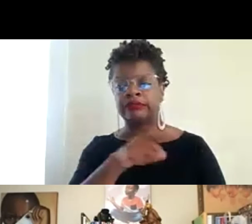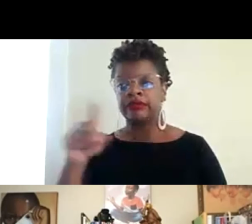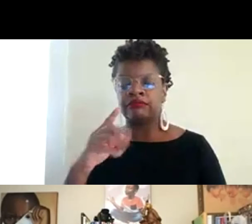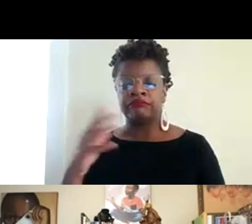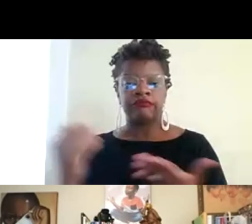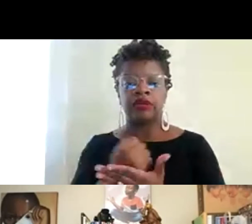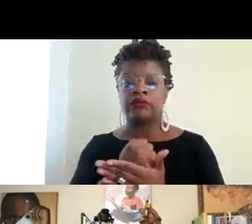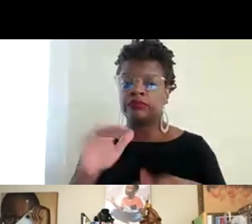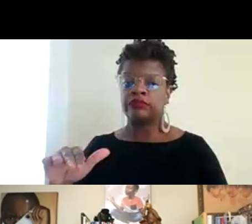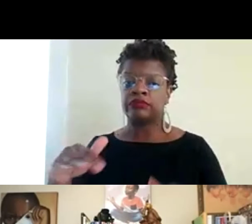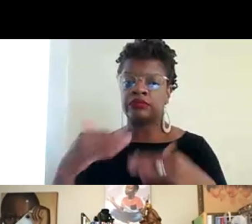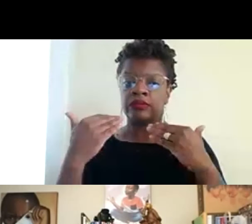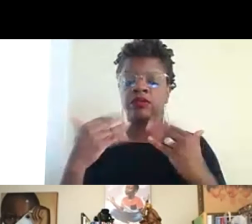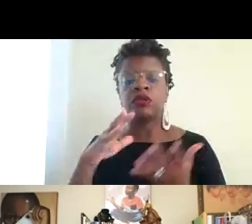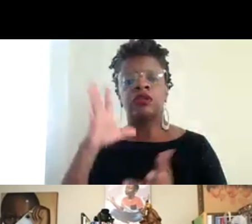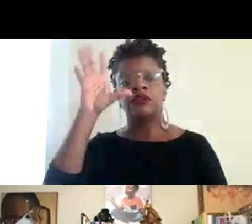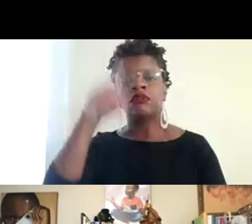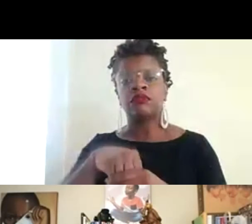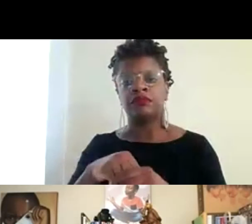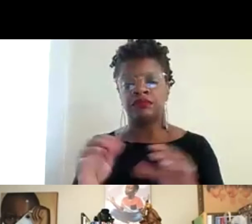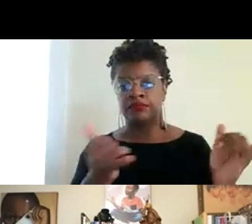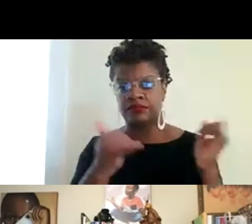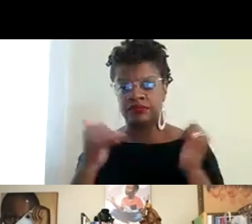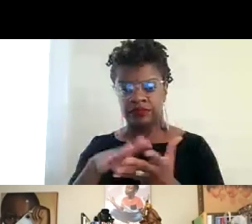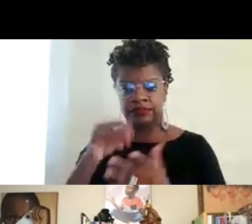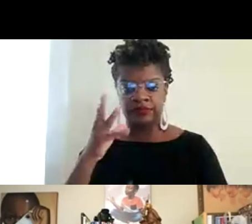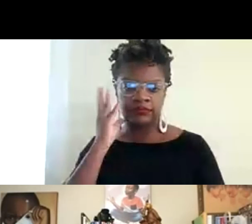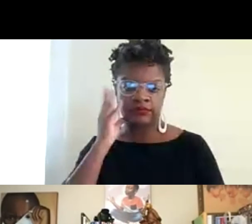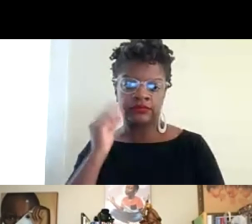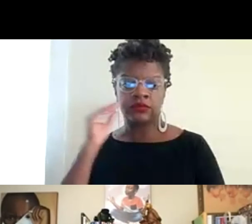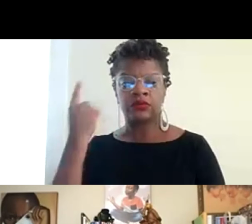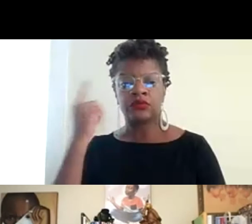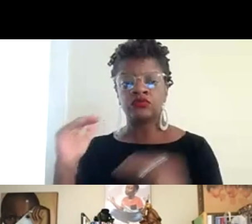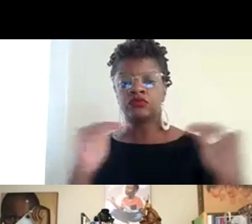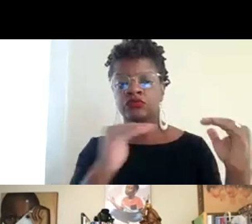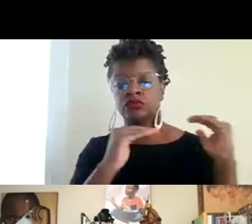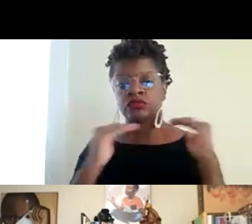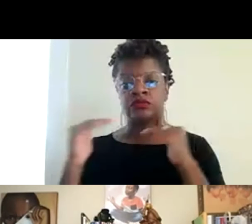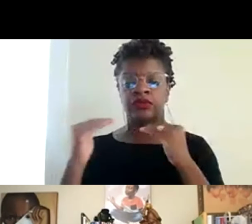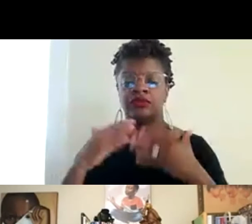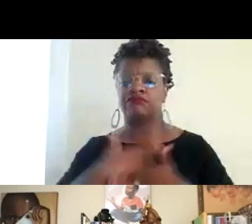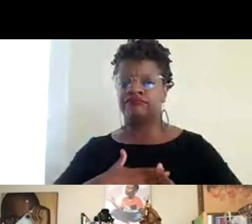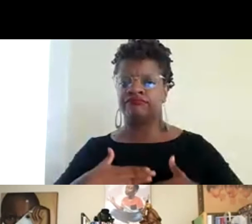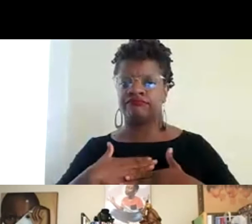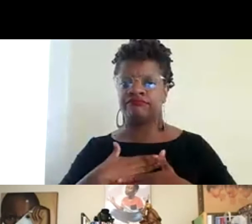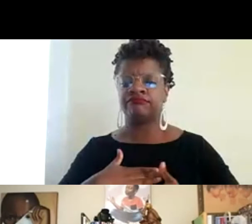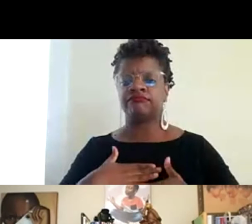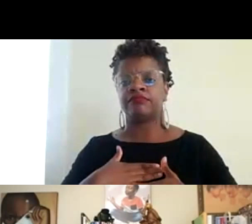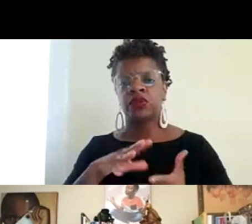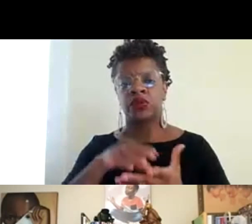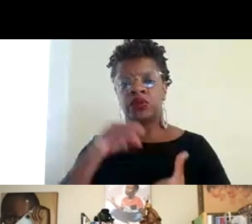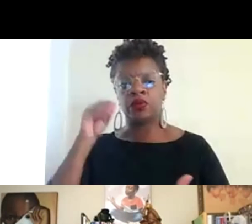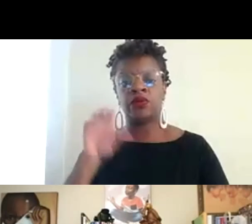to engage in playful learning experiences toward equity and certainly joyful learning. And then I want to leave